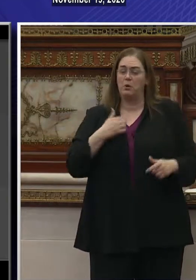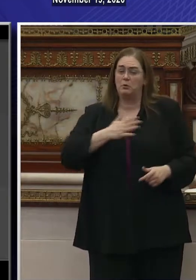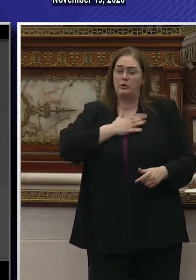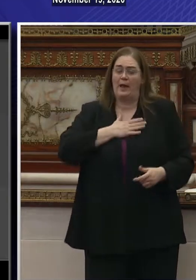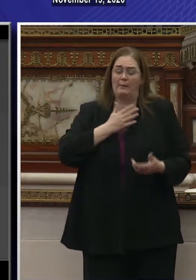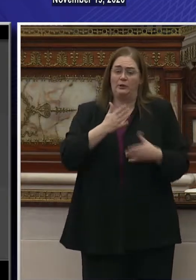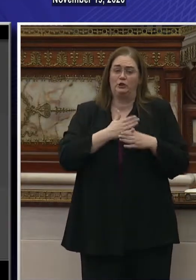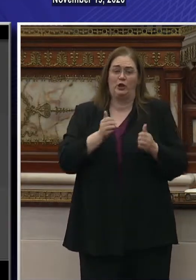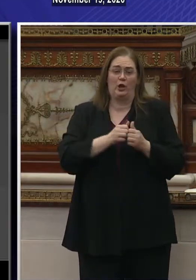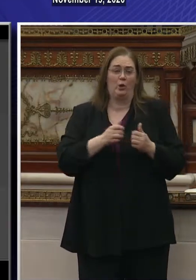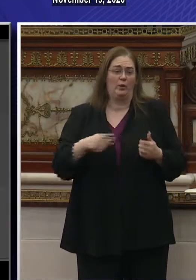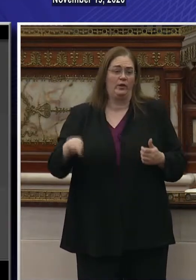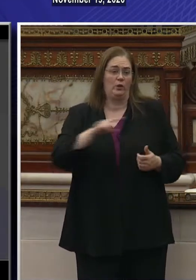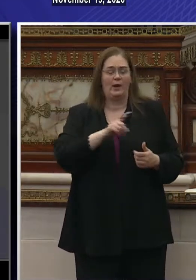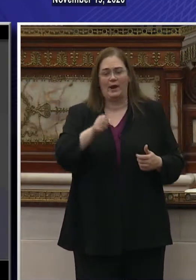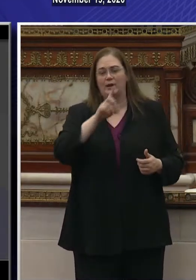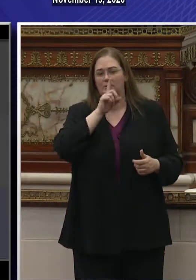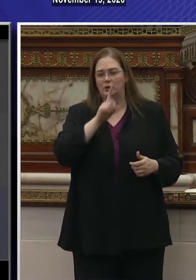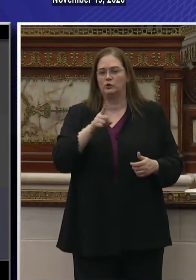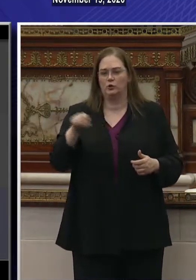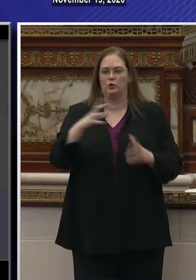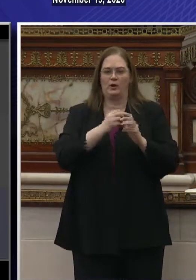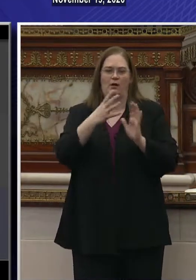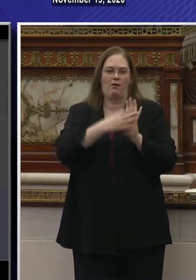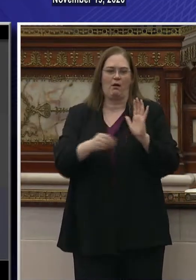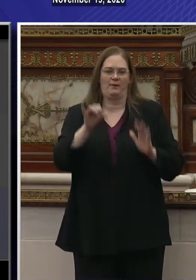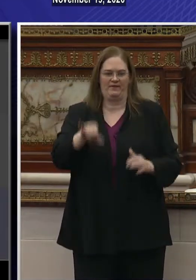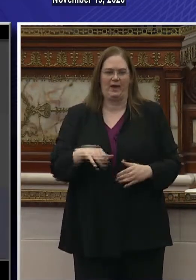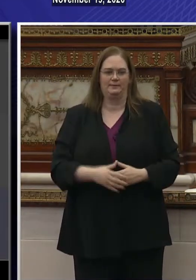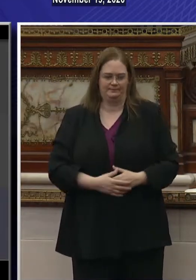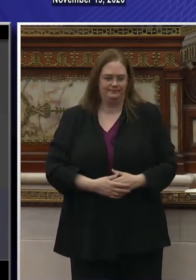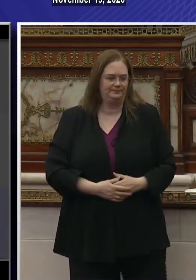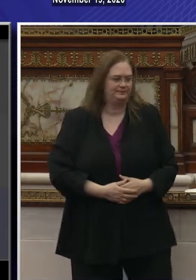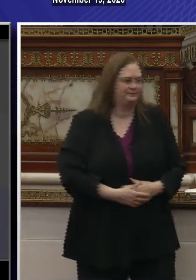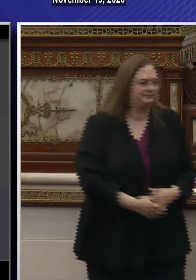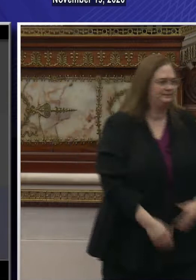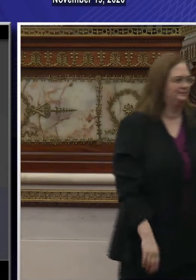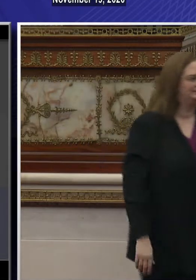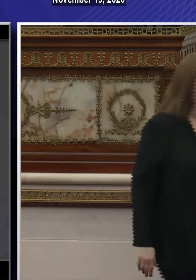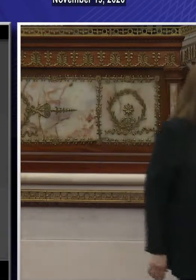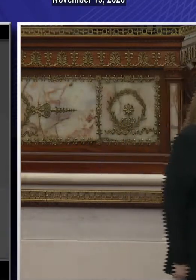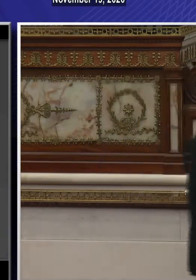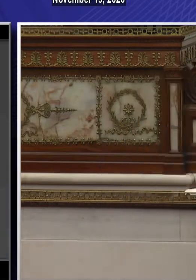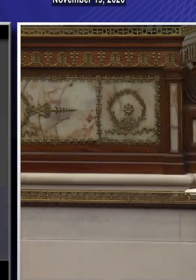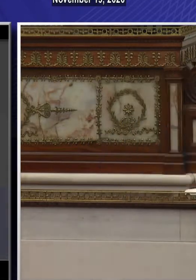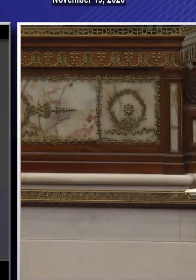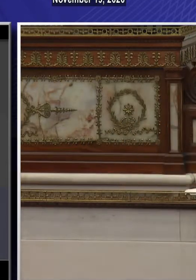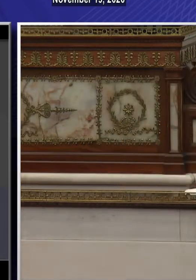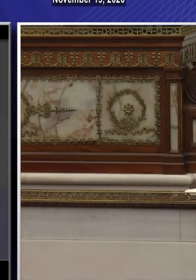to share this, and I can make sure that you get a copy. I mean, I think that's